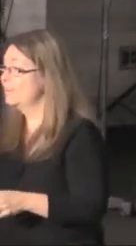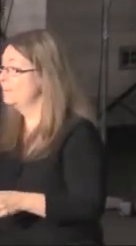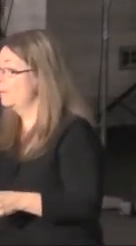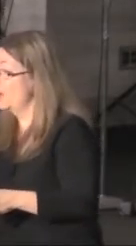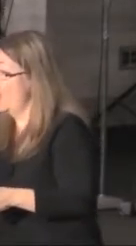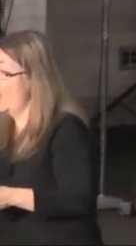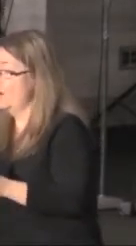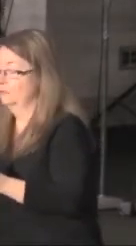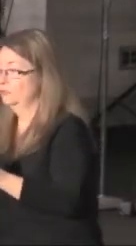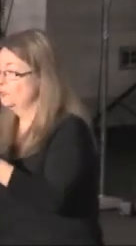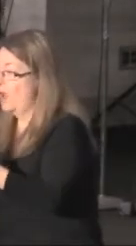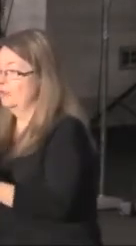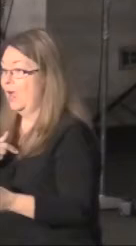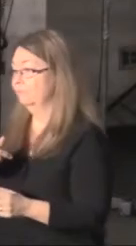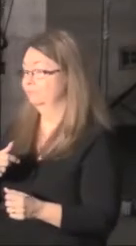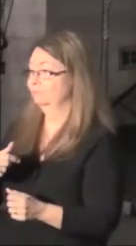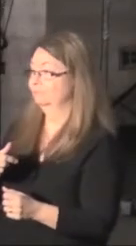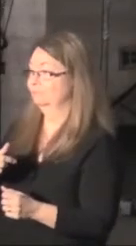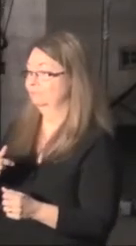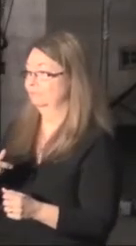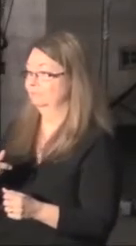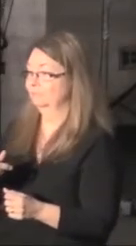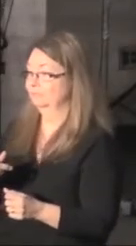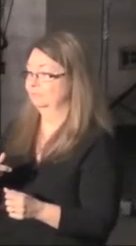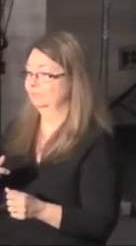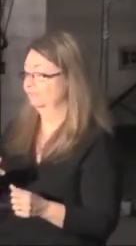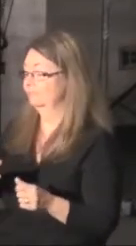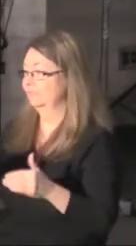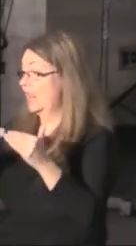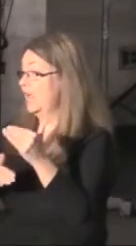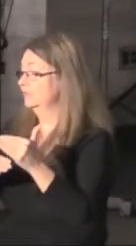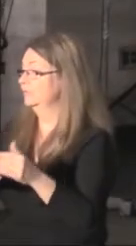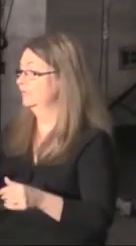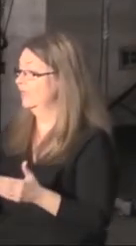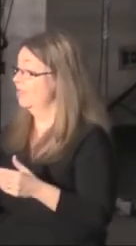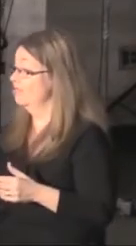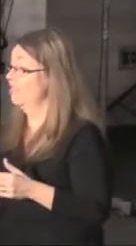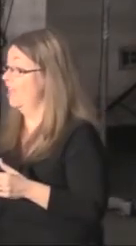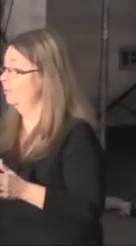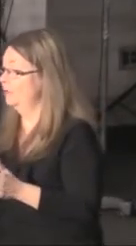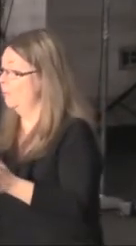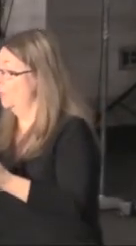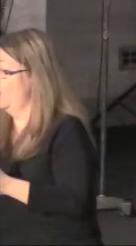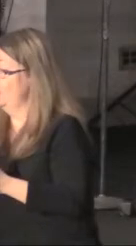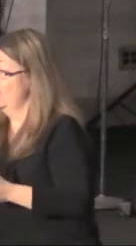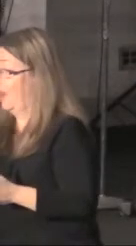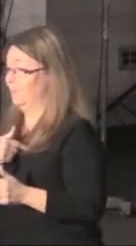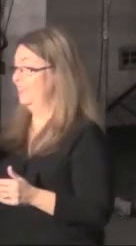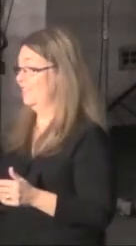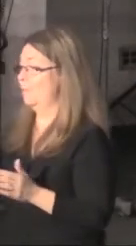hour over the speed limit and I'm only going 5 to 10, obviously they're going to get pulled over, hopefully, and I'm not. They're preparing the